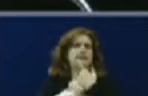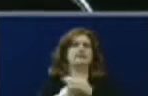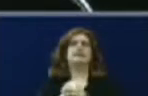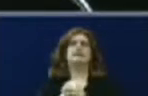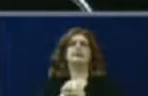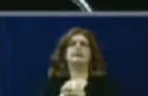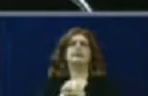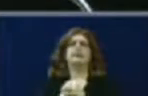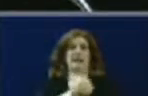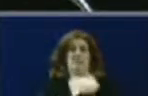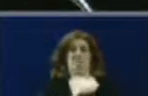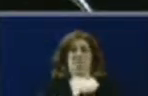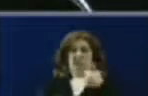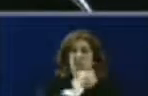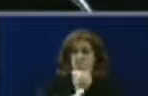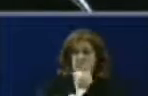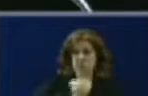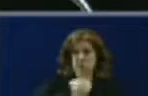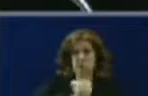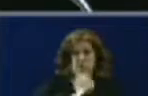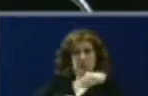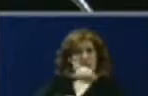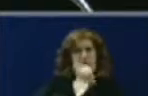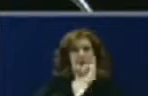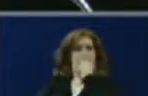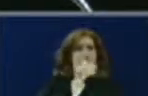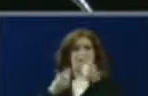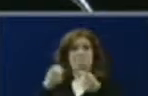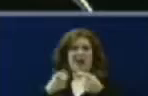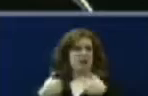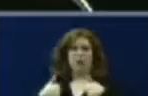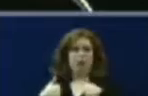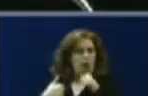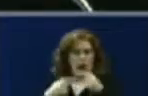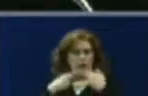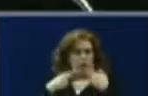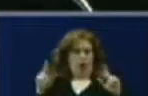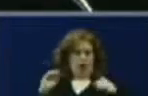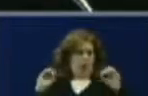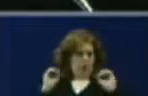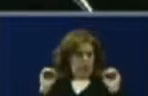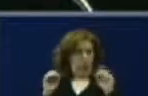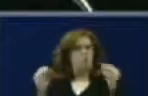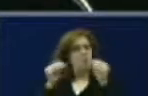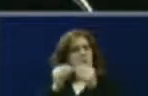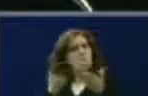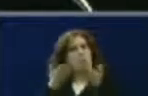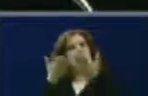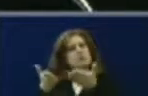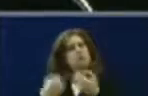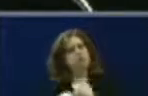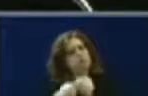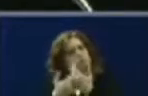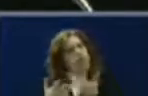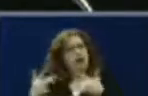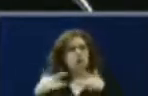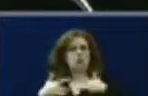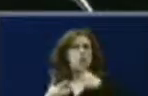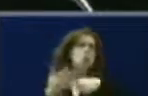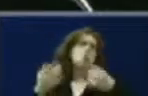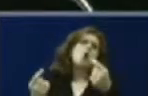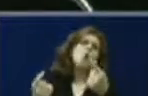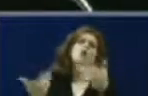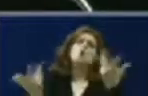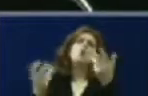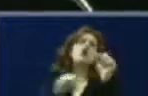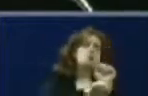as me accusing him of mismanagement, which it wasn't. It was more of a concern of what are we doing, what's